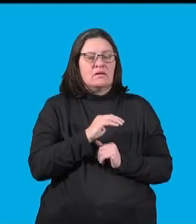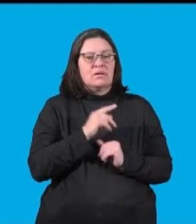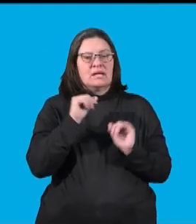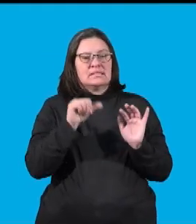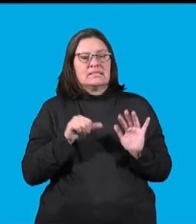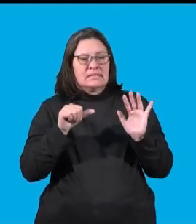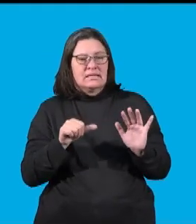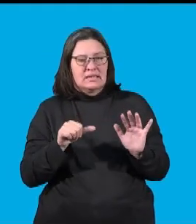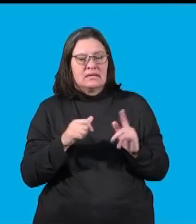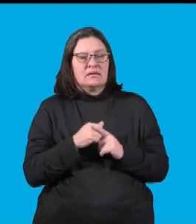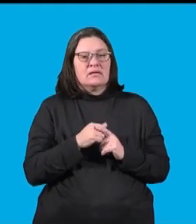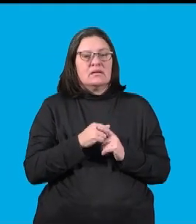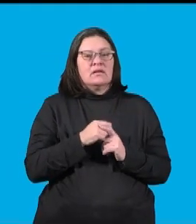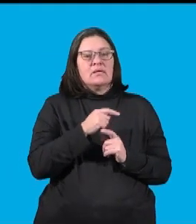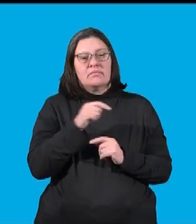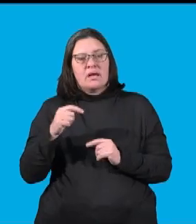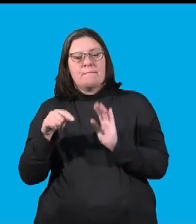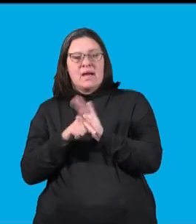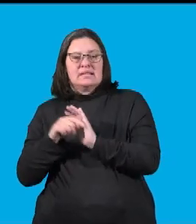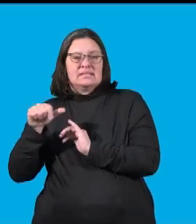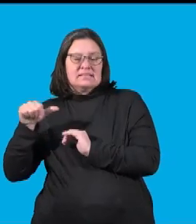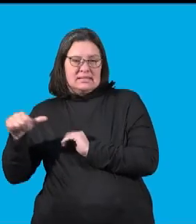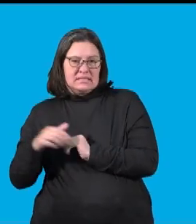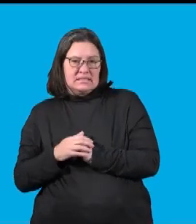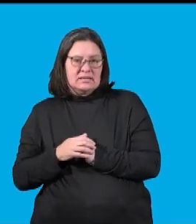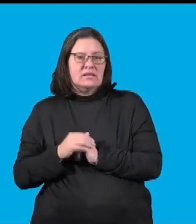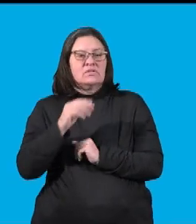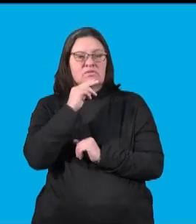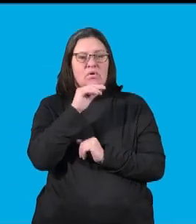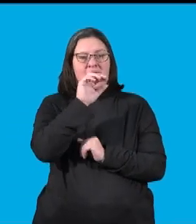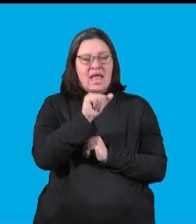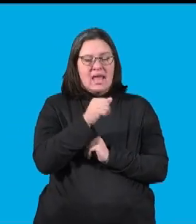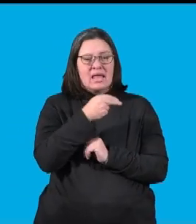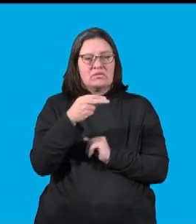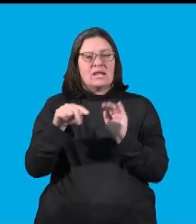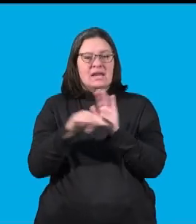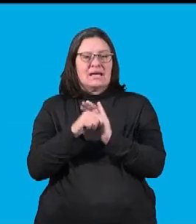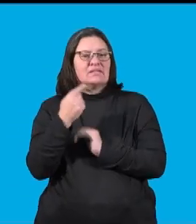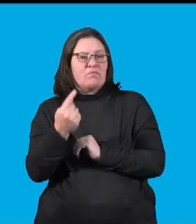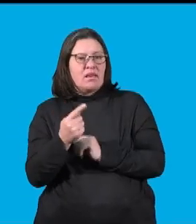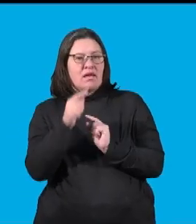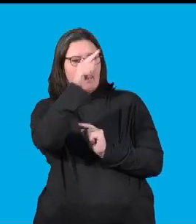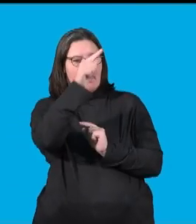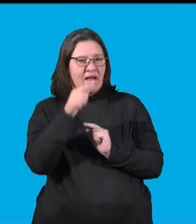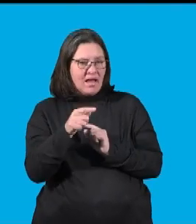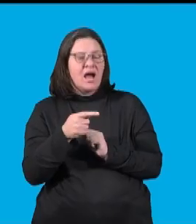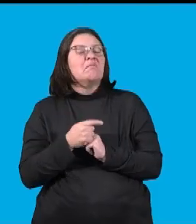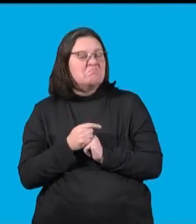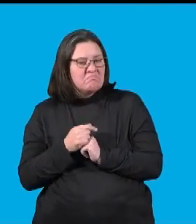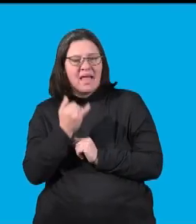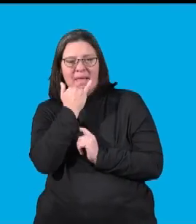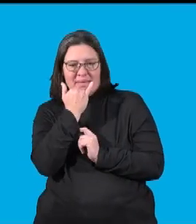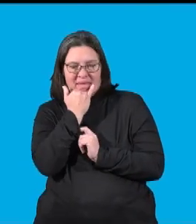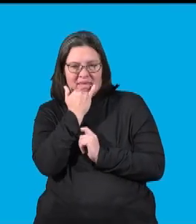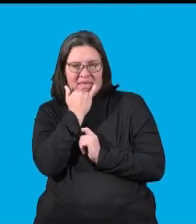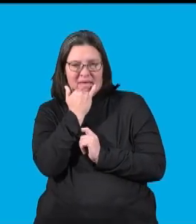right hand side and divide through by the value of 16, and I will get that a is equal to -1. And at this point,